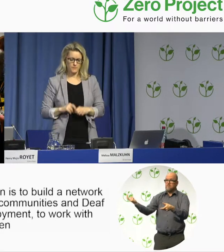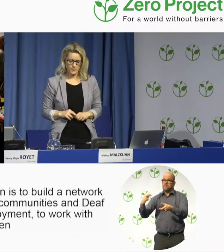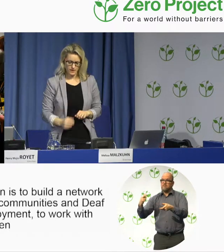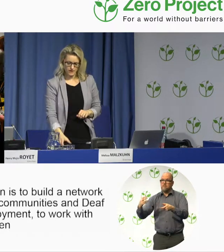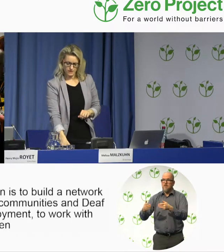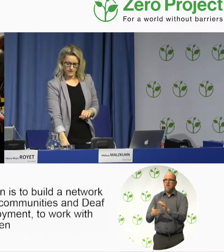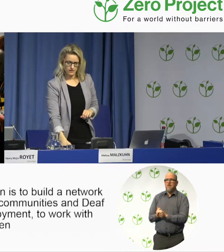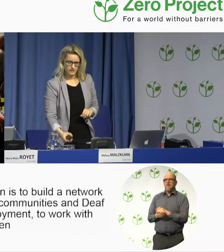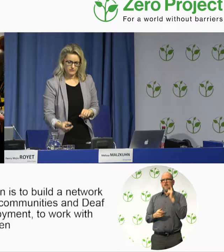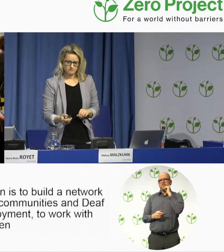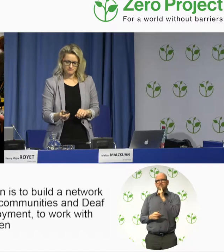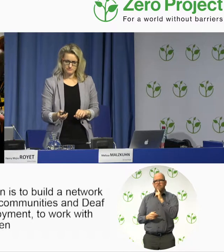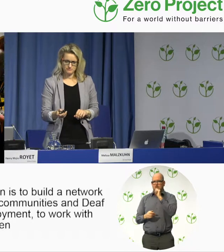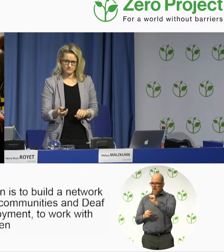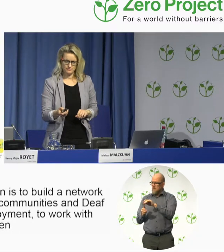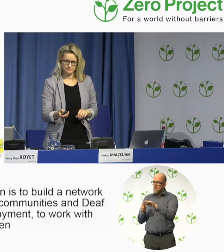for deaf children.